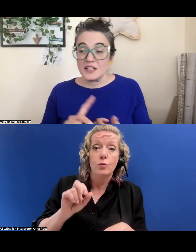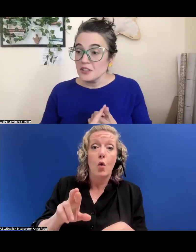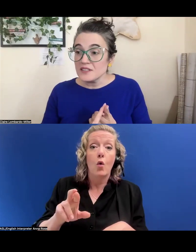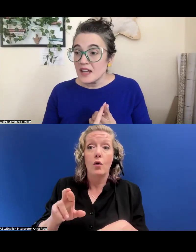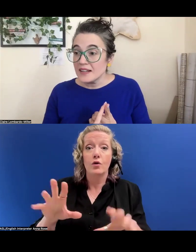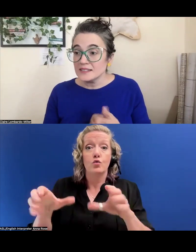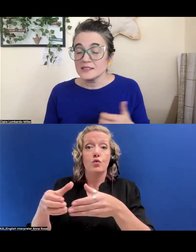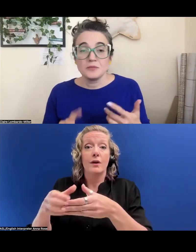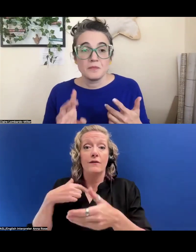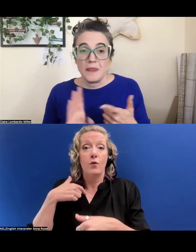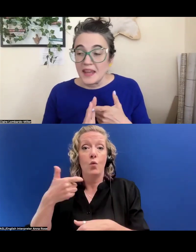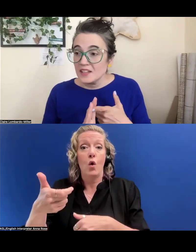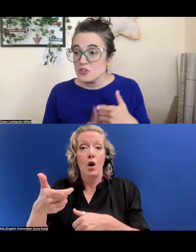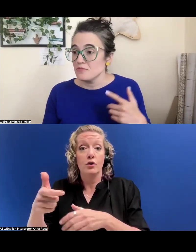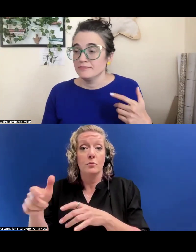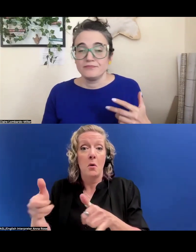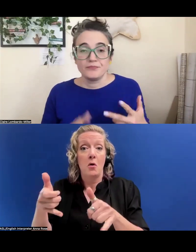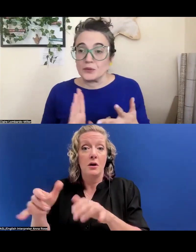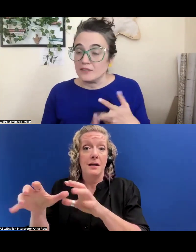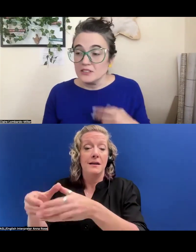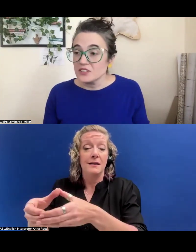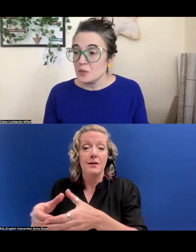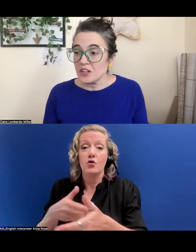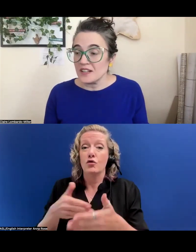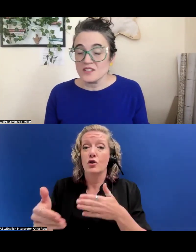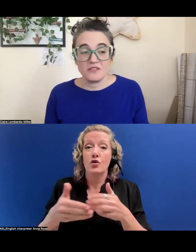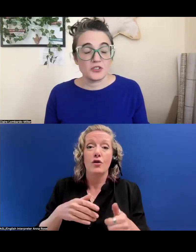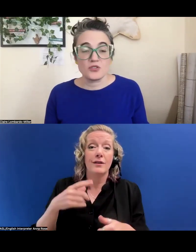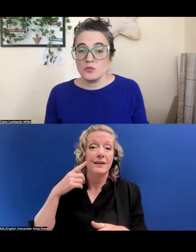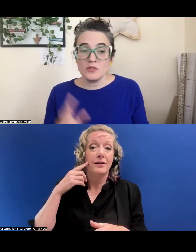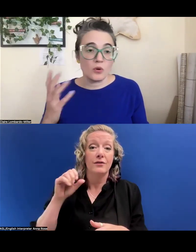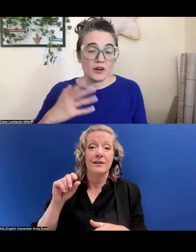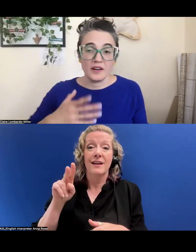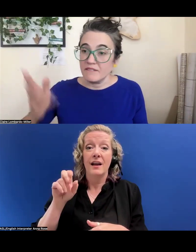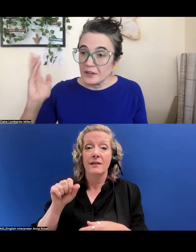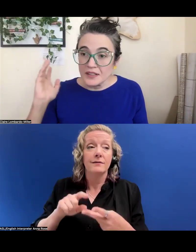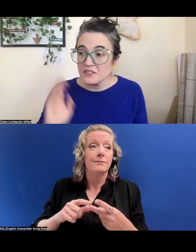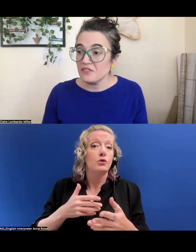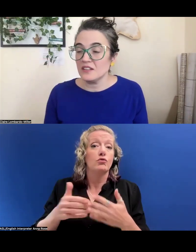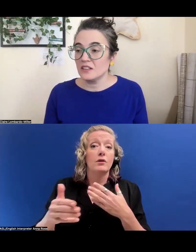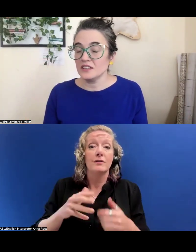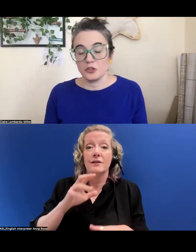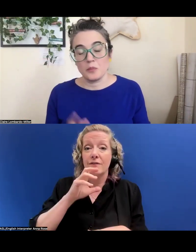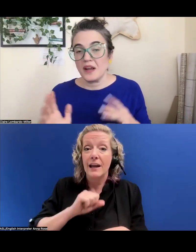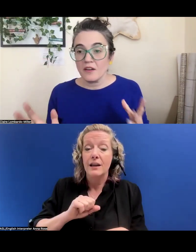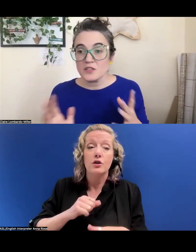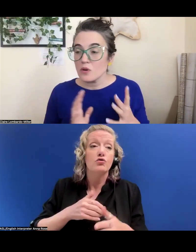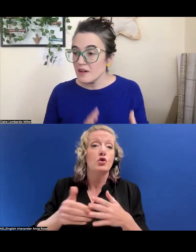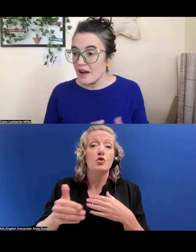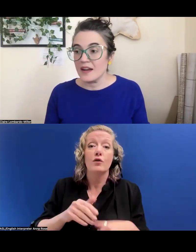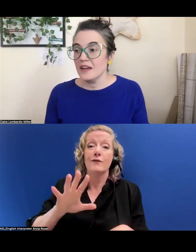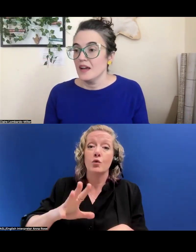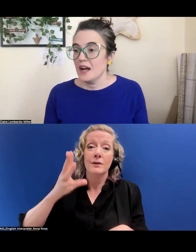of our hearing status, age, your level of experience, if you're a student or a veteran in the field, if you're a parent